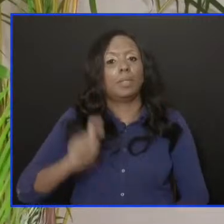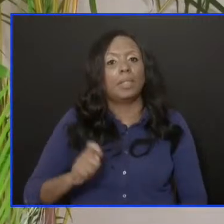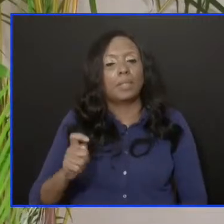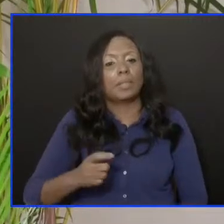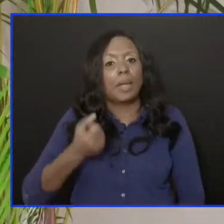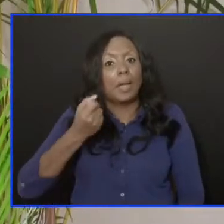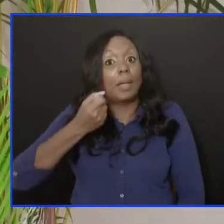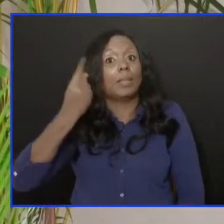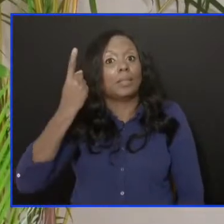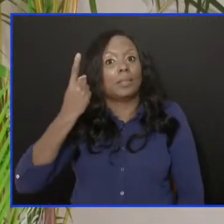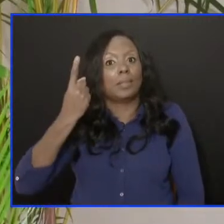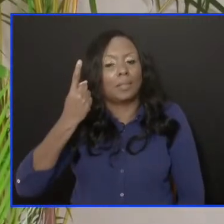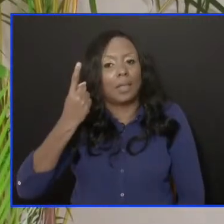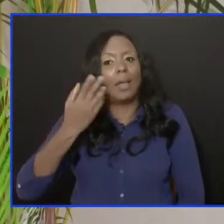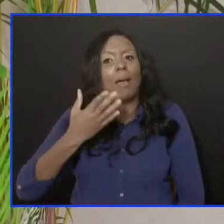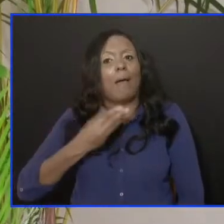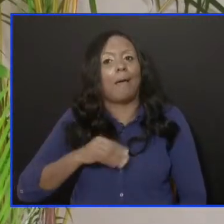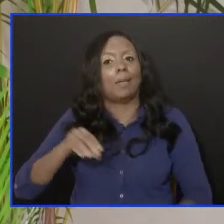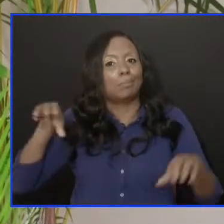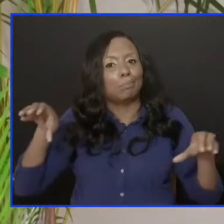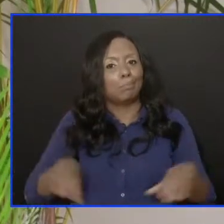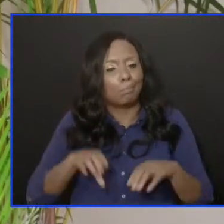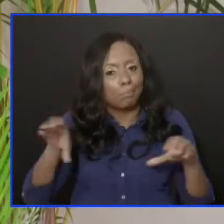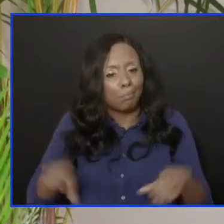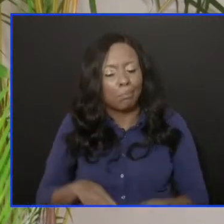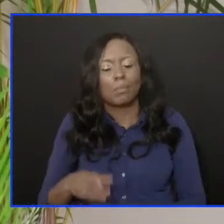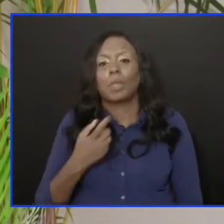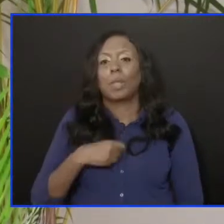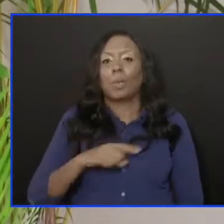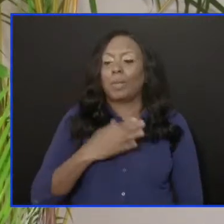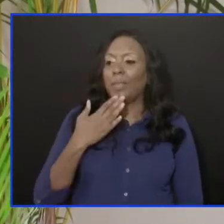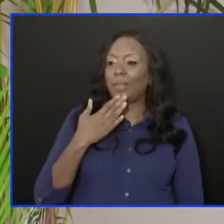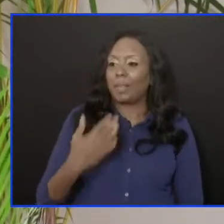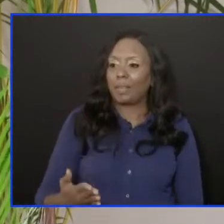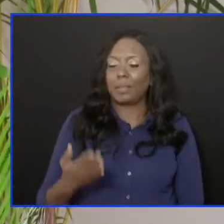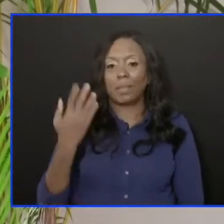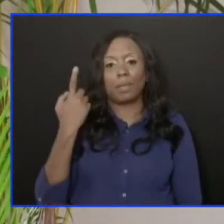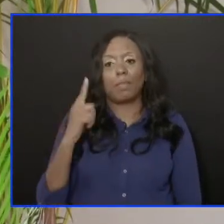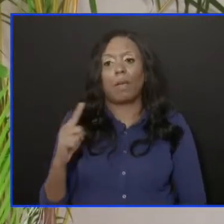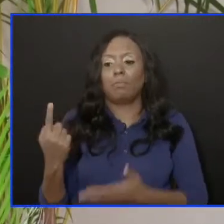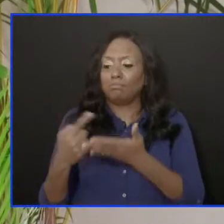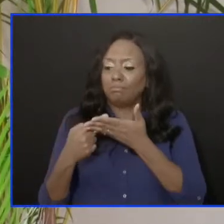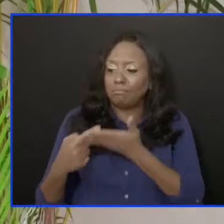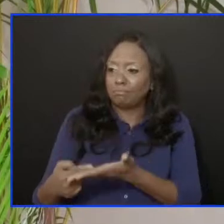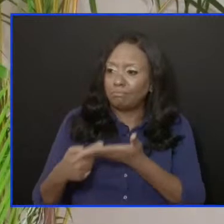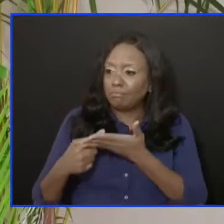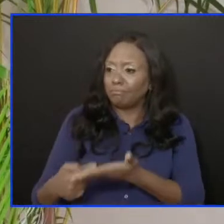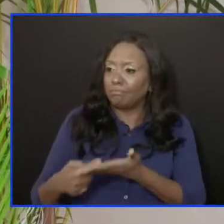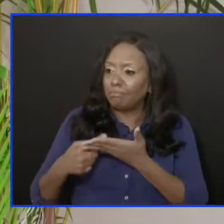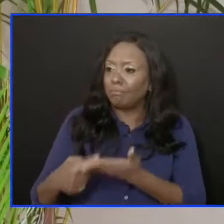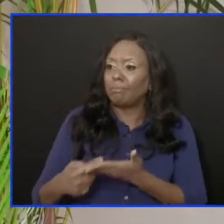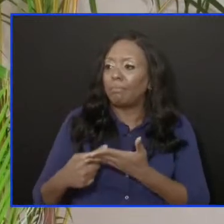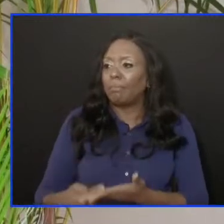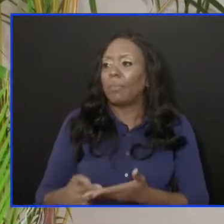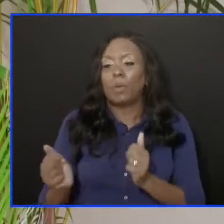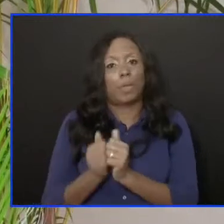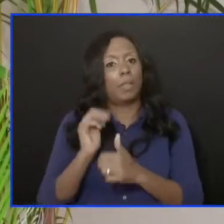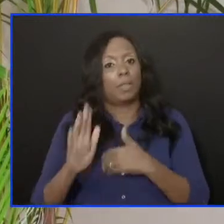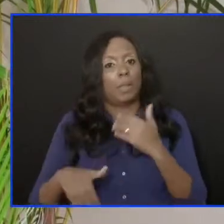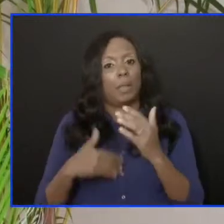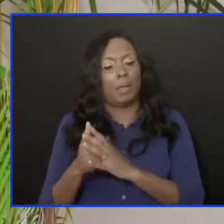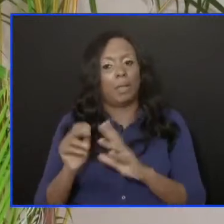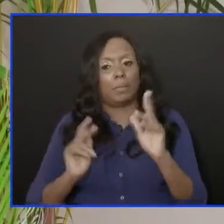so we are grateful for the continuing consultative process with all